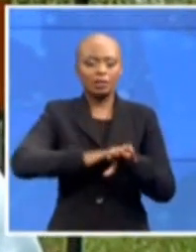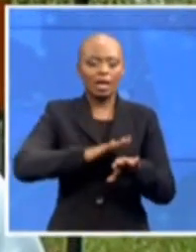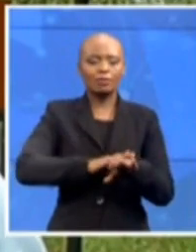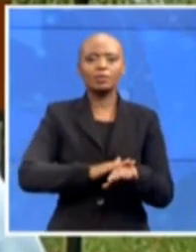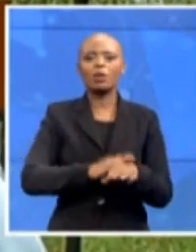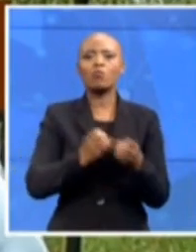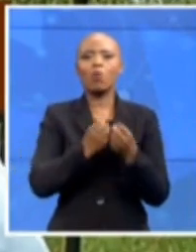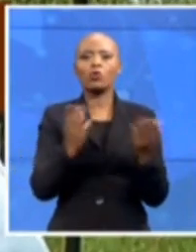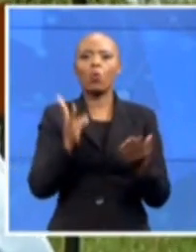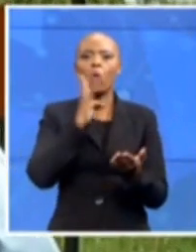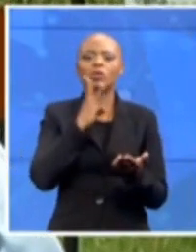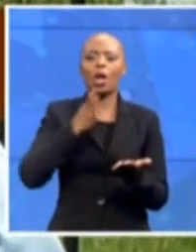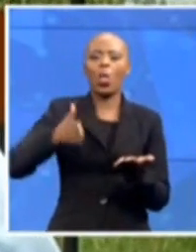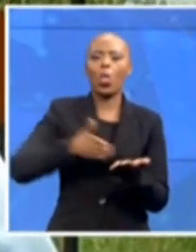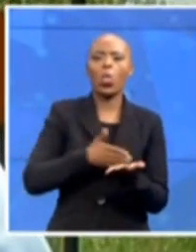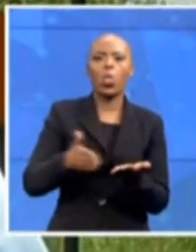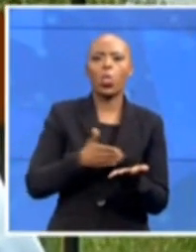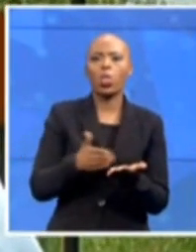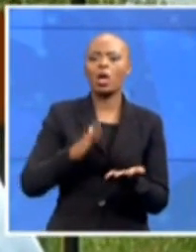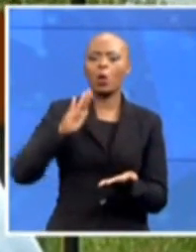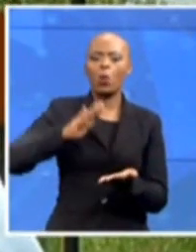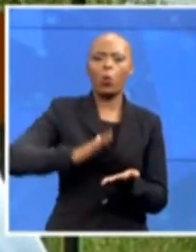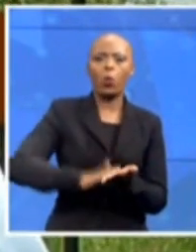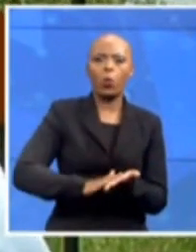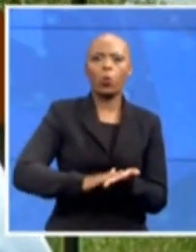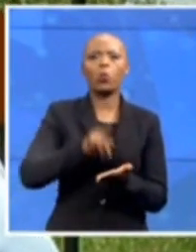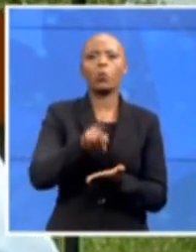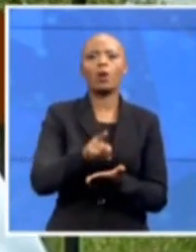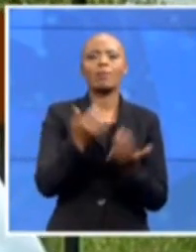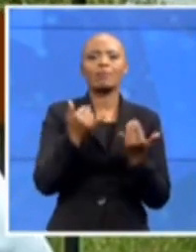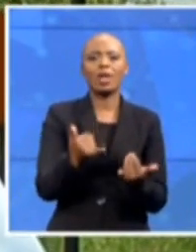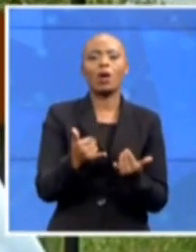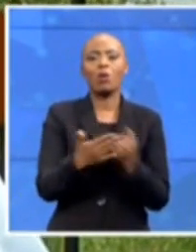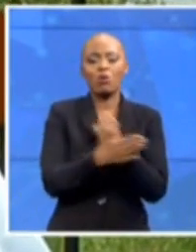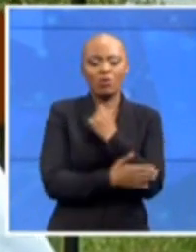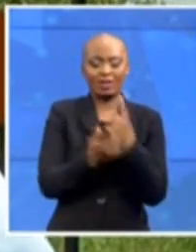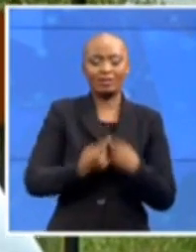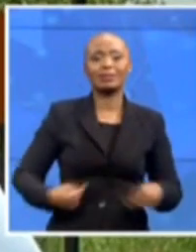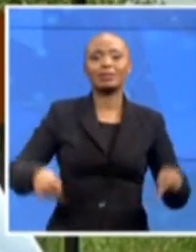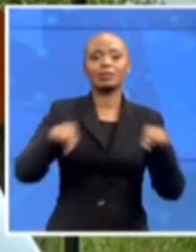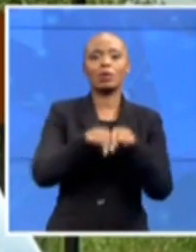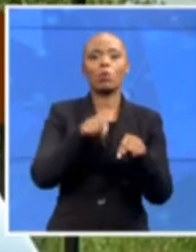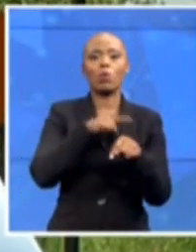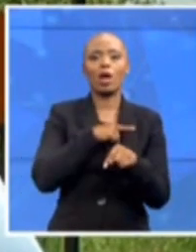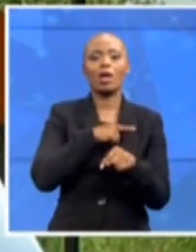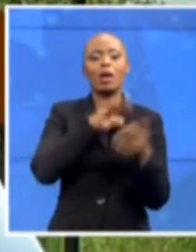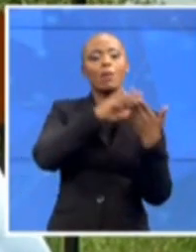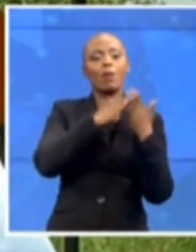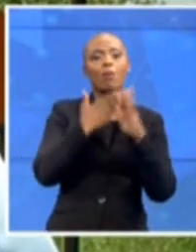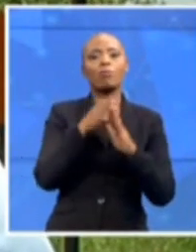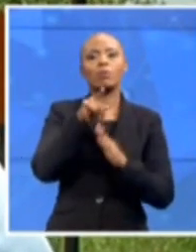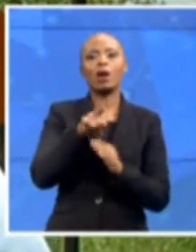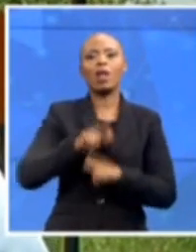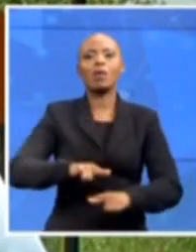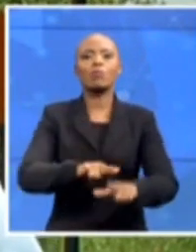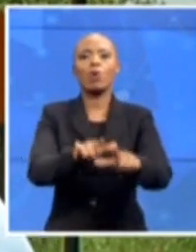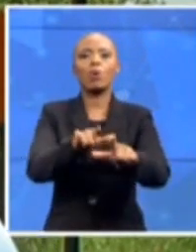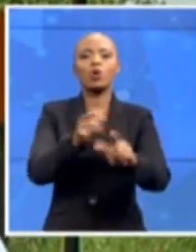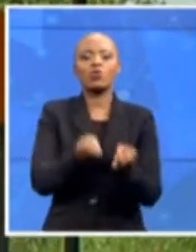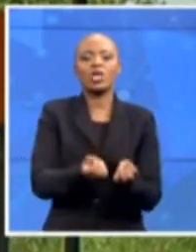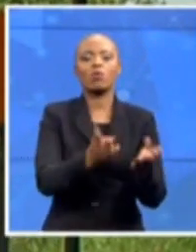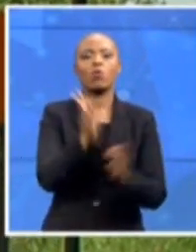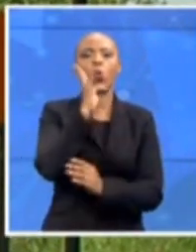You know, when you give a Limpopo resident water, you give them life, a lifeline. Because, you know, the